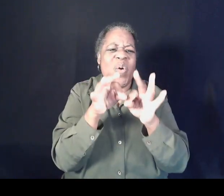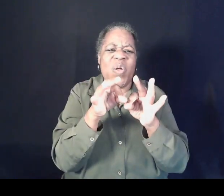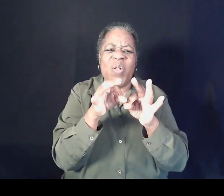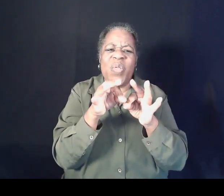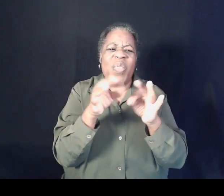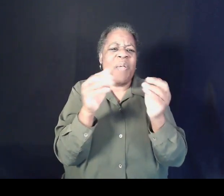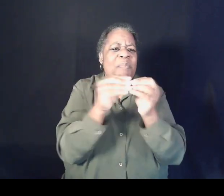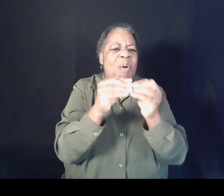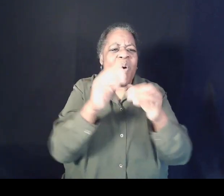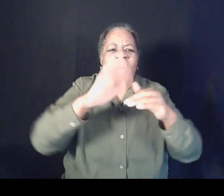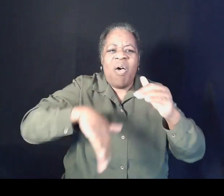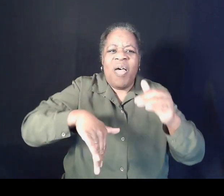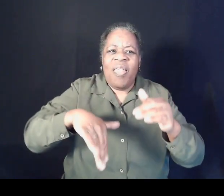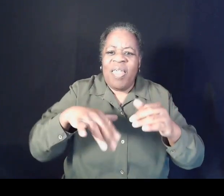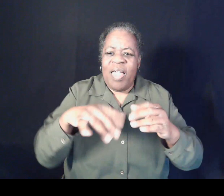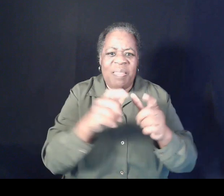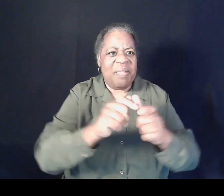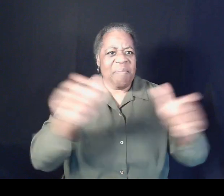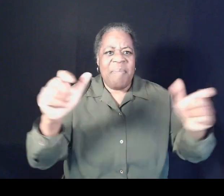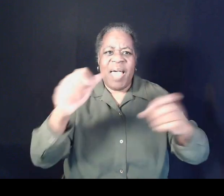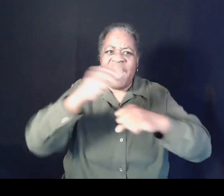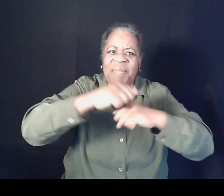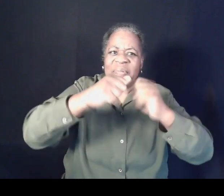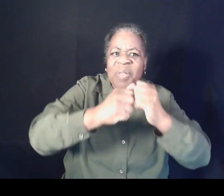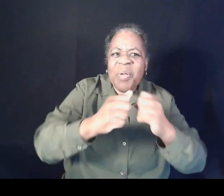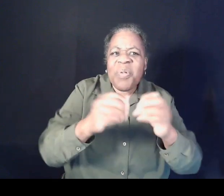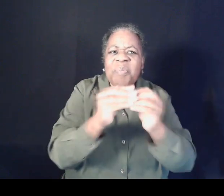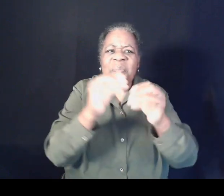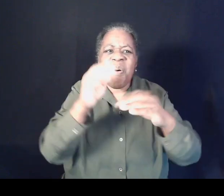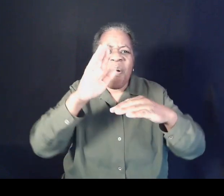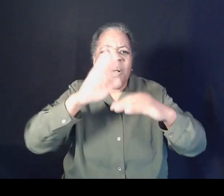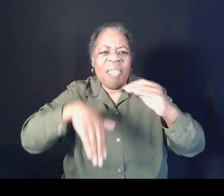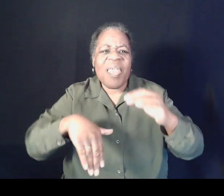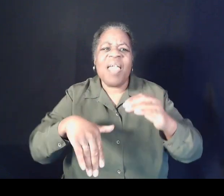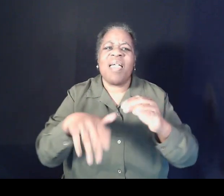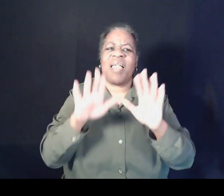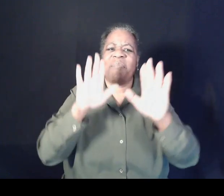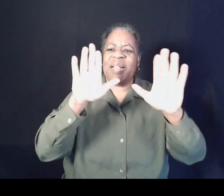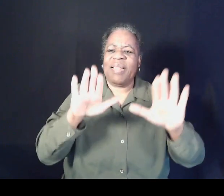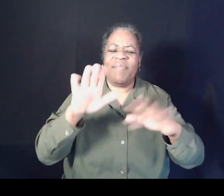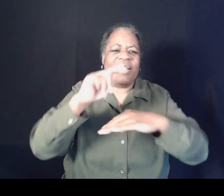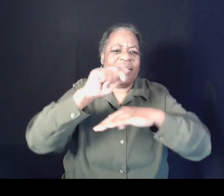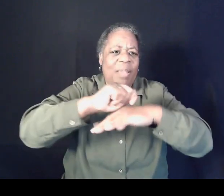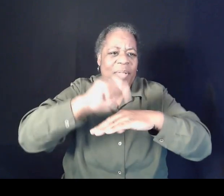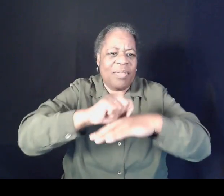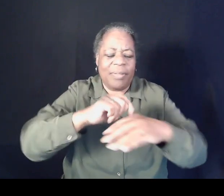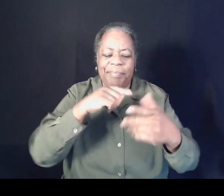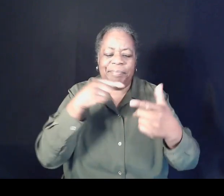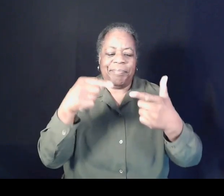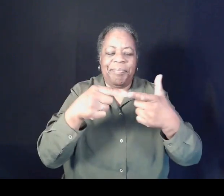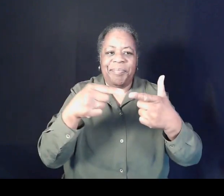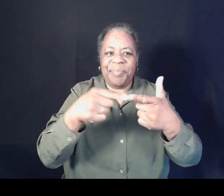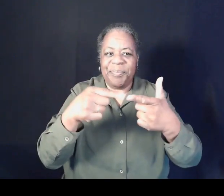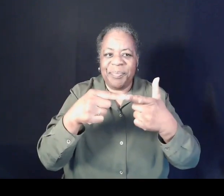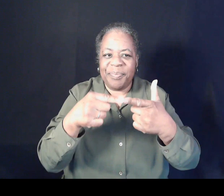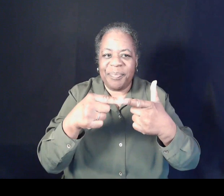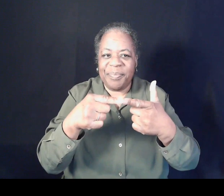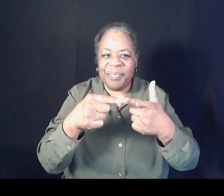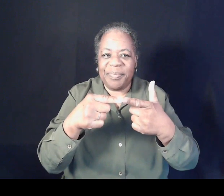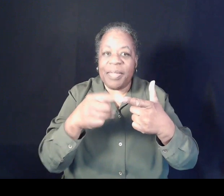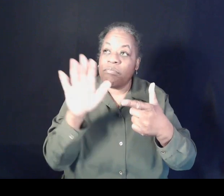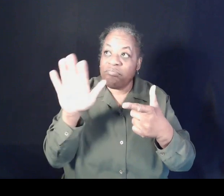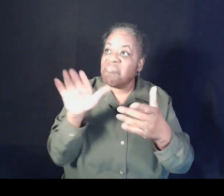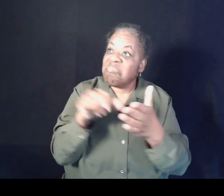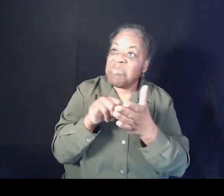is worthy of even more of these massive stones and even more of these magnificent temples." Or B, "While this is